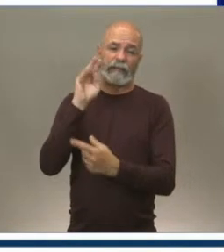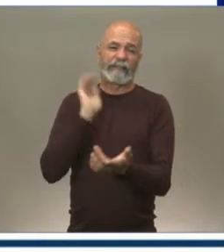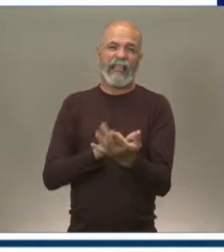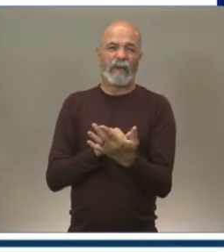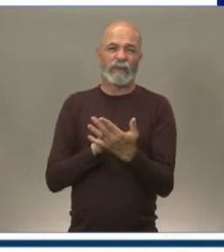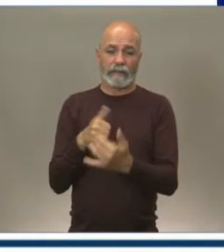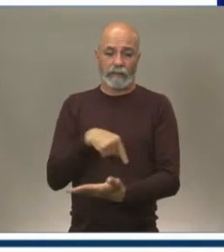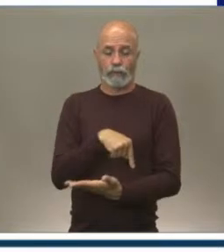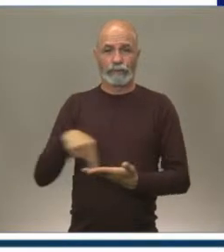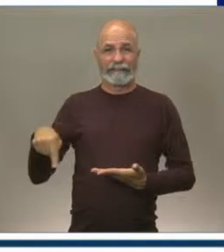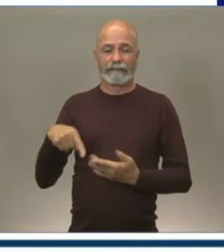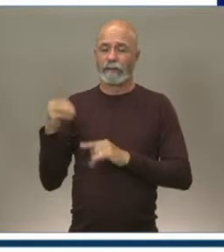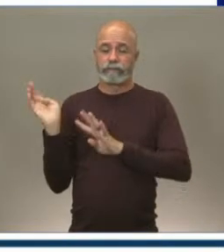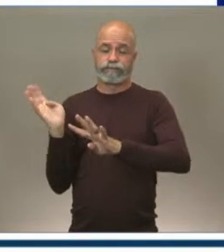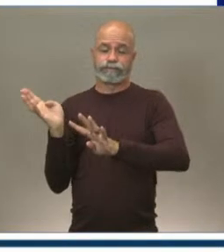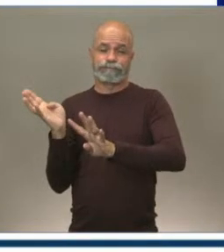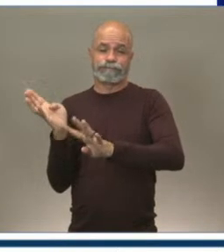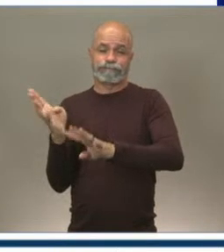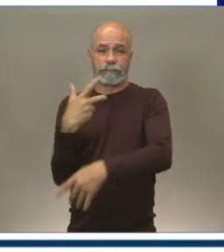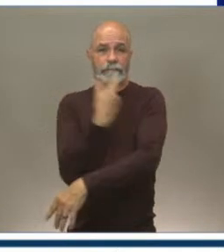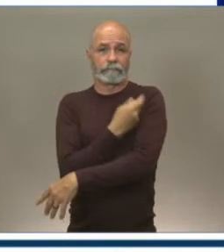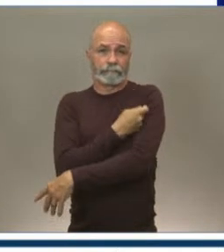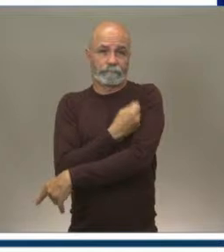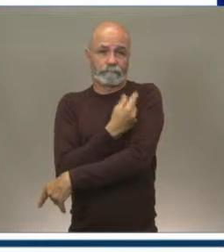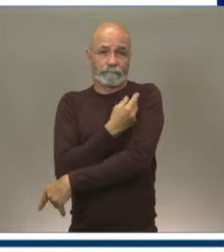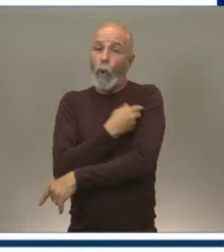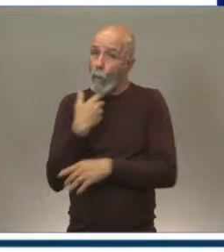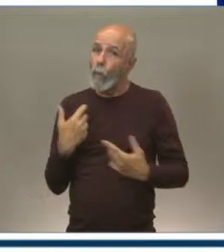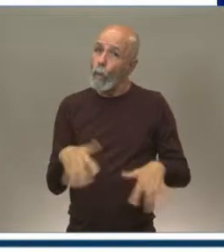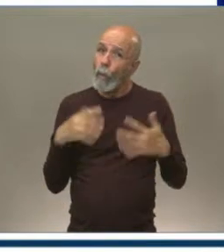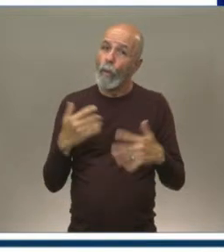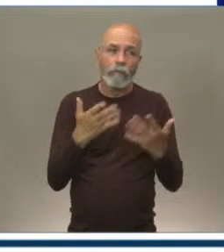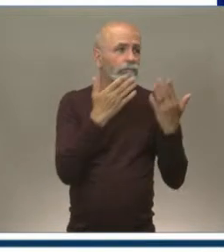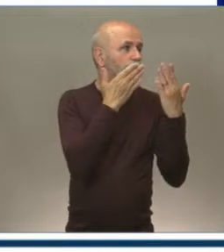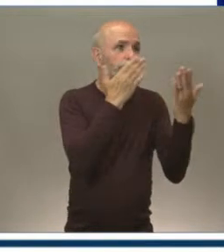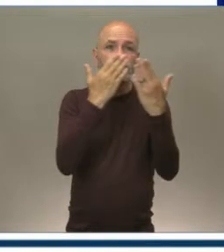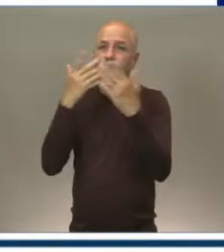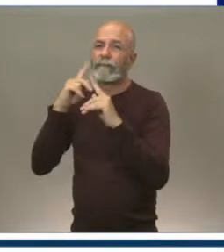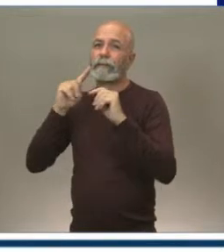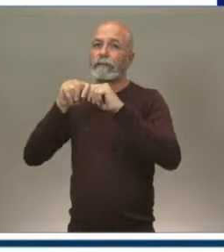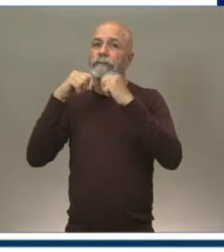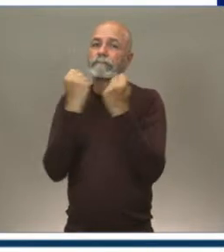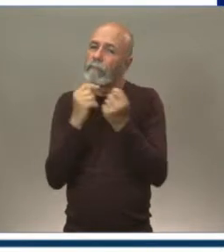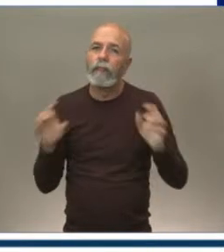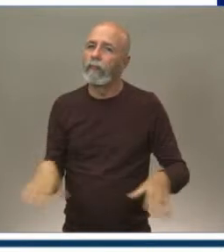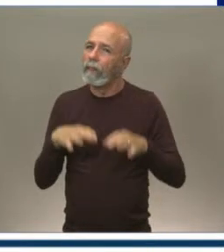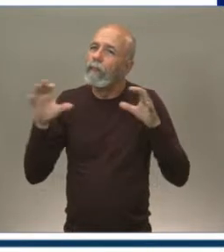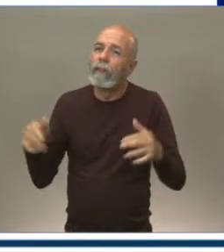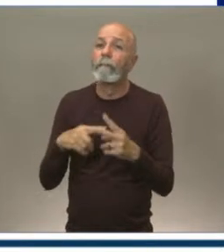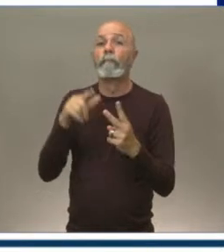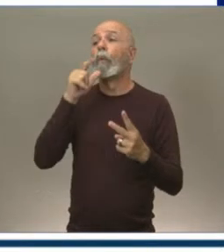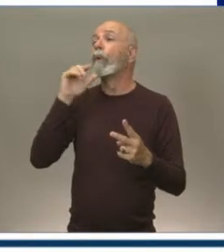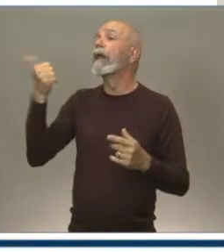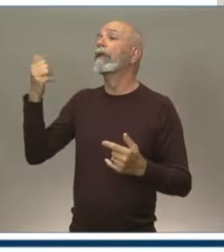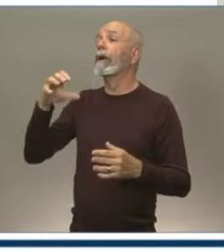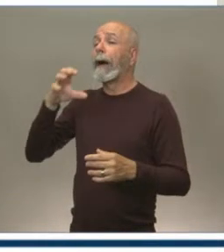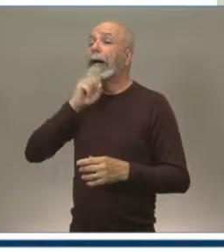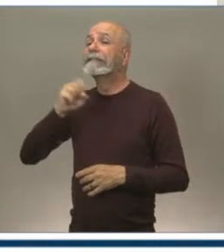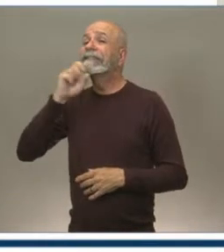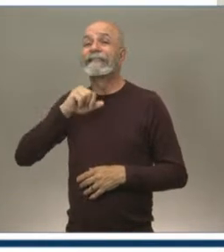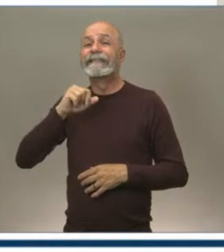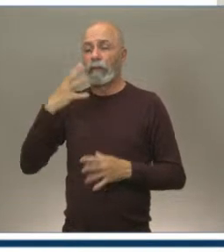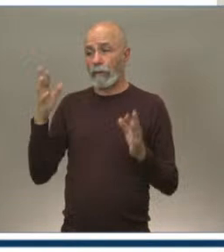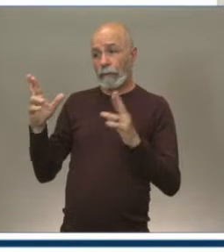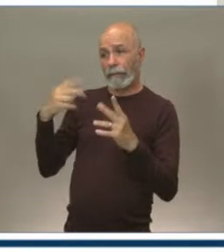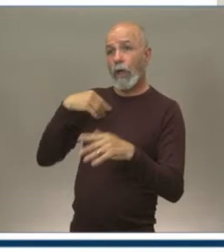is tremendous, thanks to our teams. And we're hoping to open up all eligible age groups by next week. So we're really